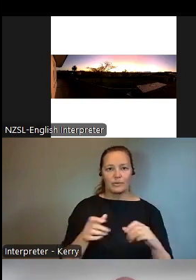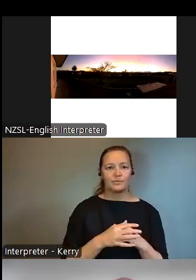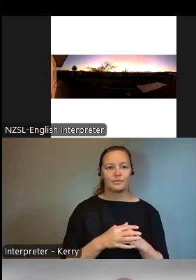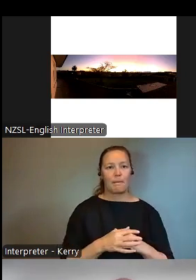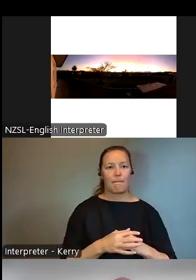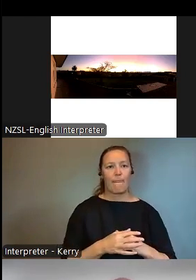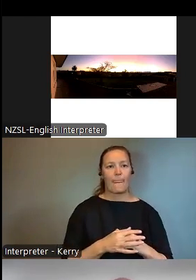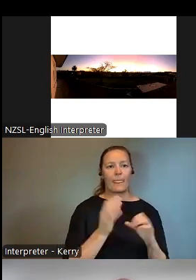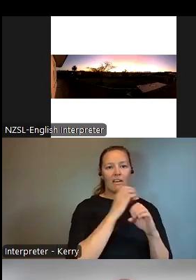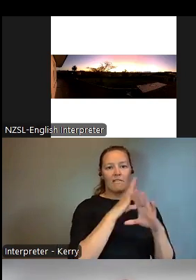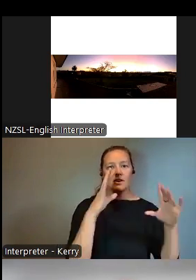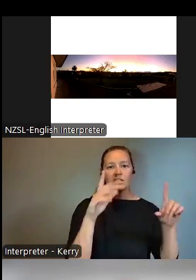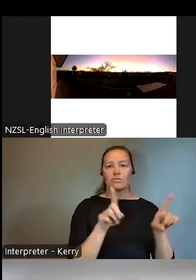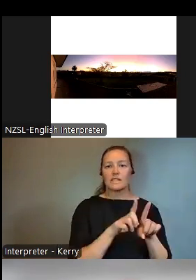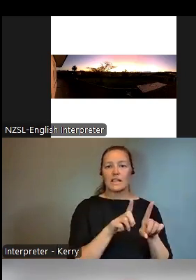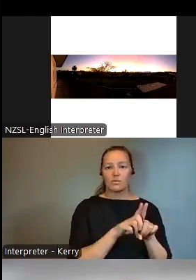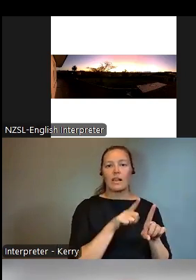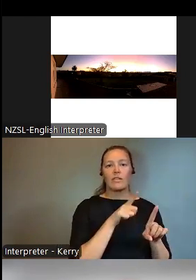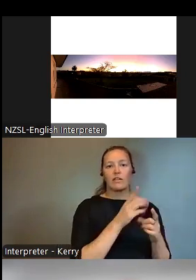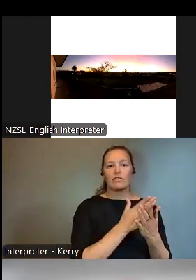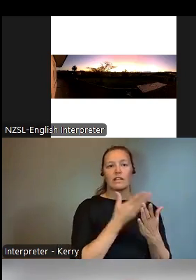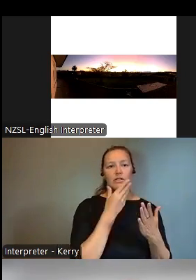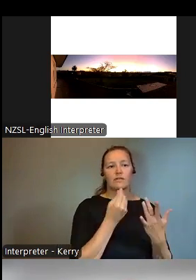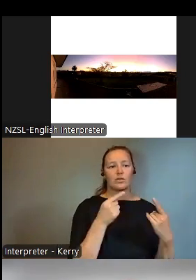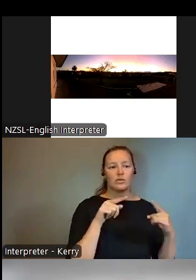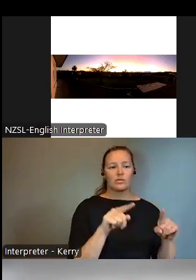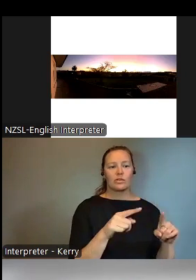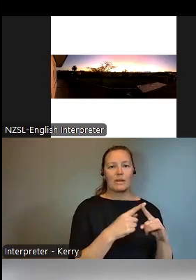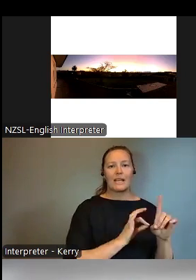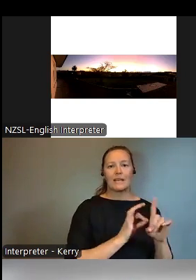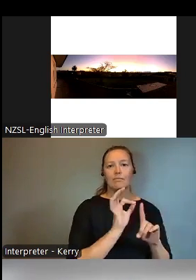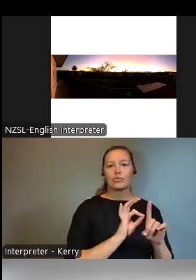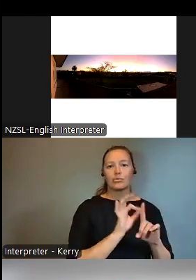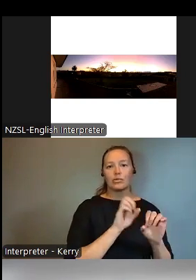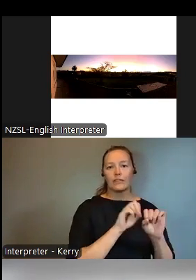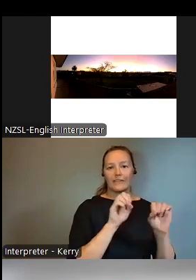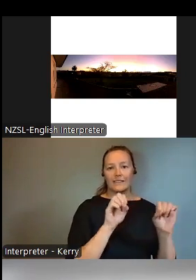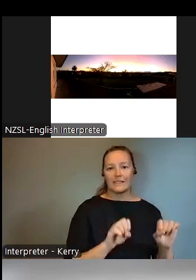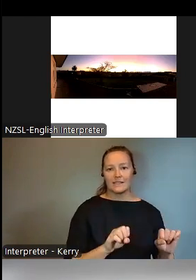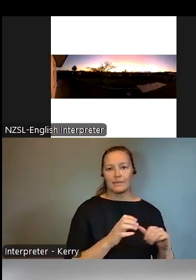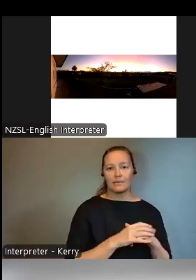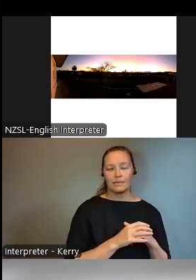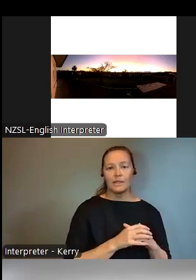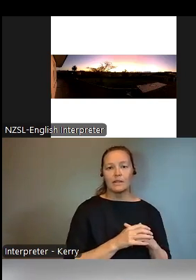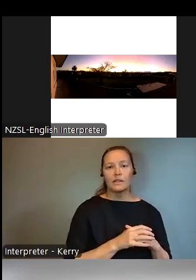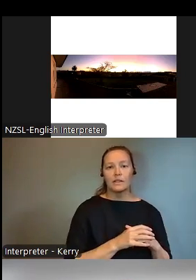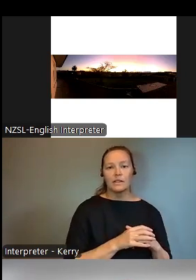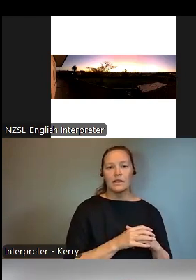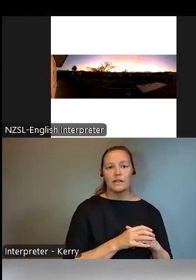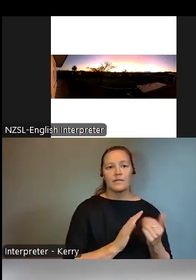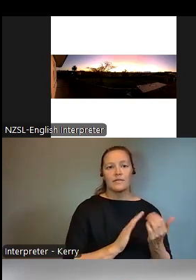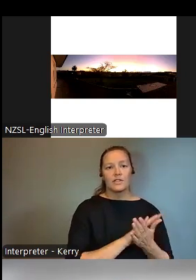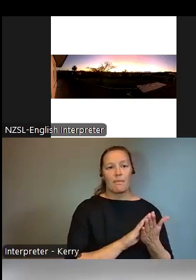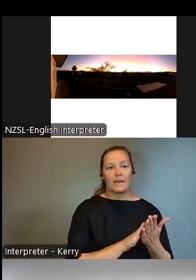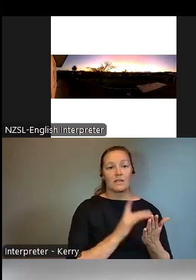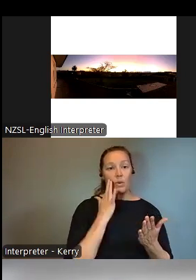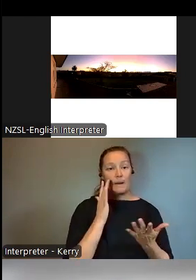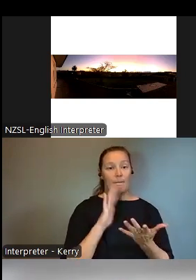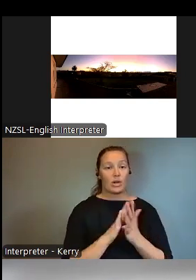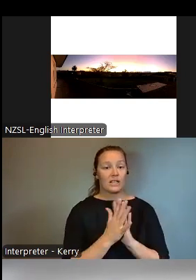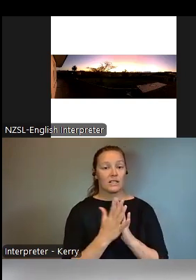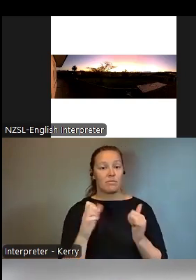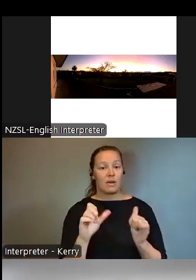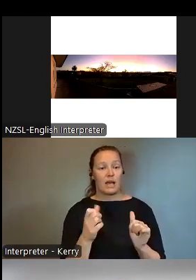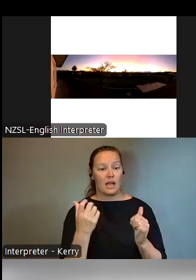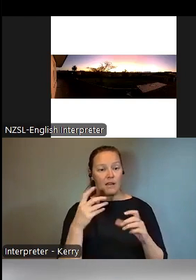are also really useful to streamline and improve the systems so that when the pragmatists come to an idea, it's